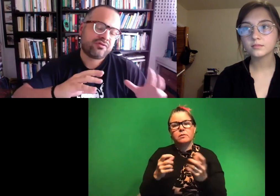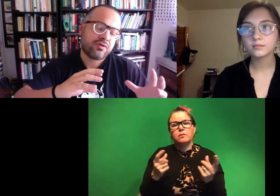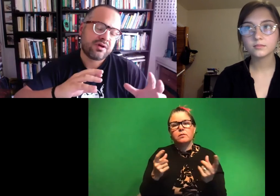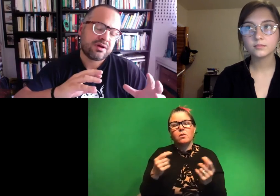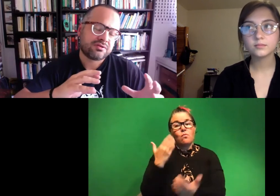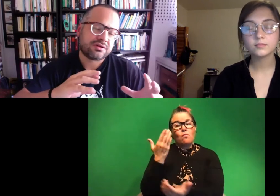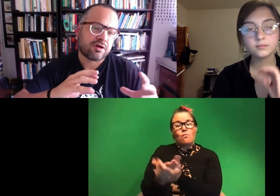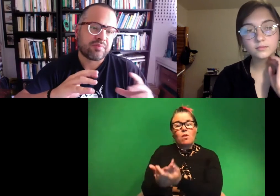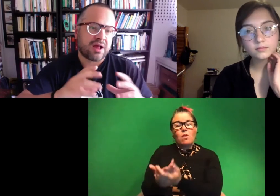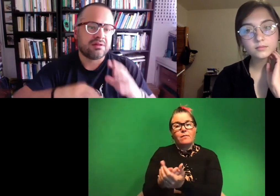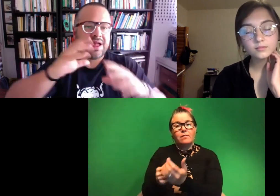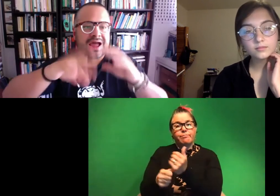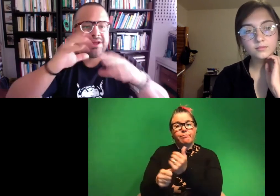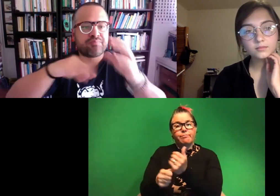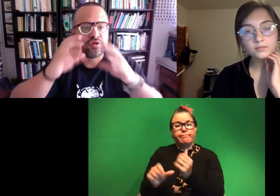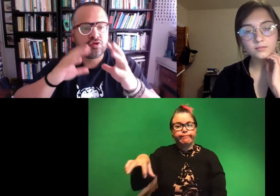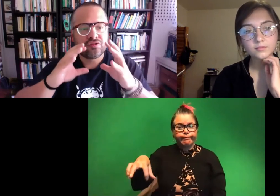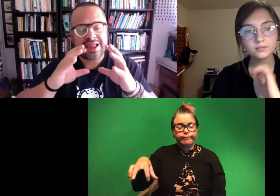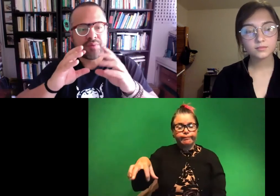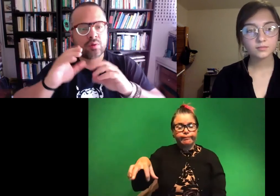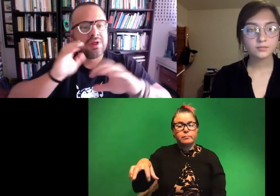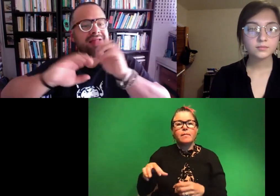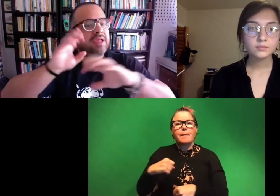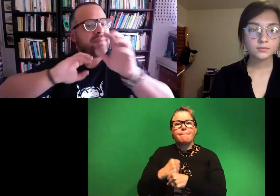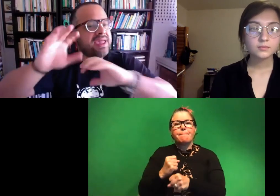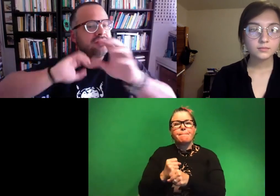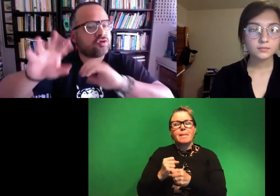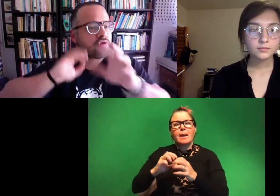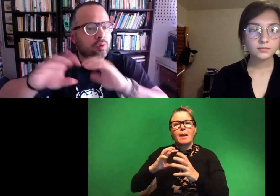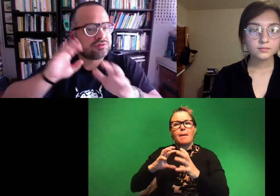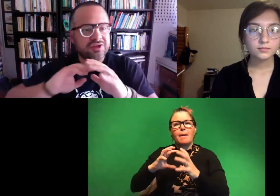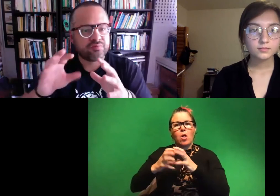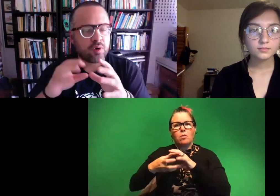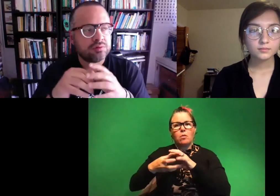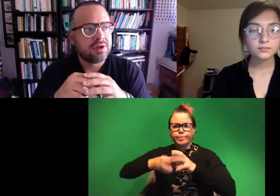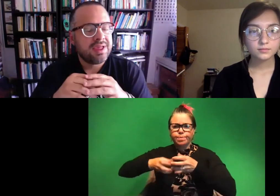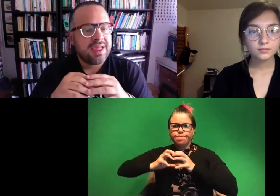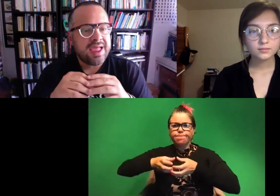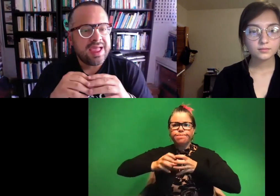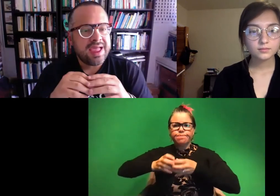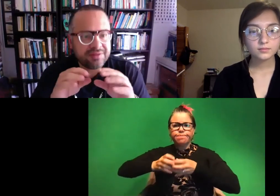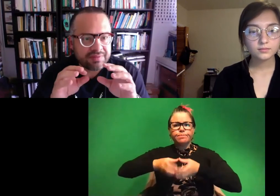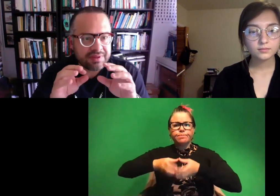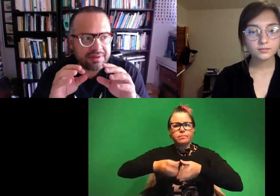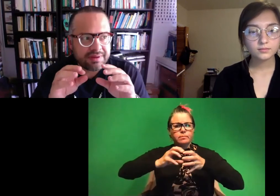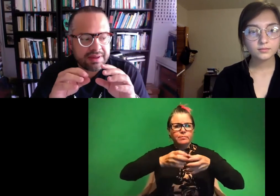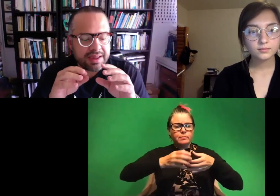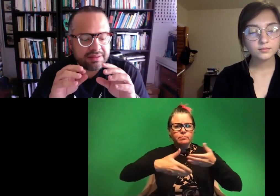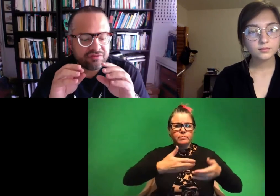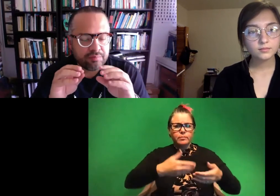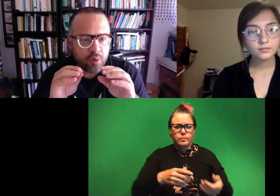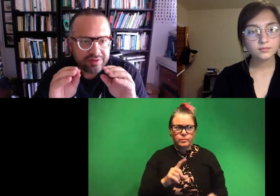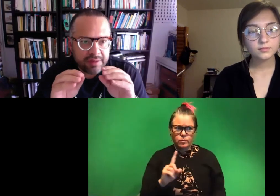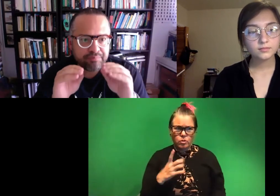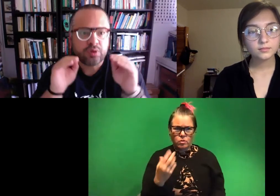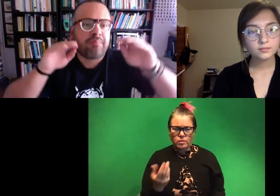arrive to the dung pile and they produce like a ball and they begin to roll this ball, and in